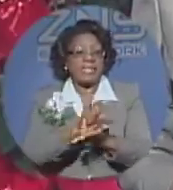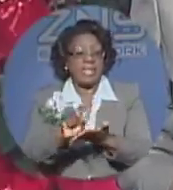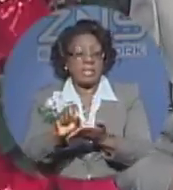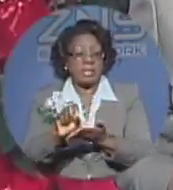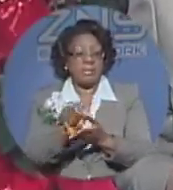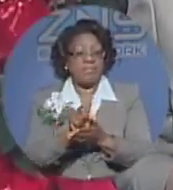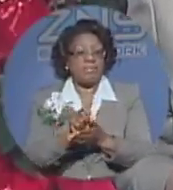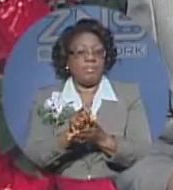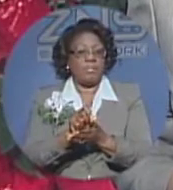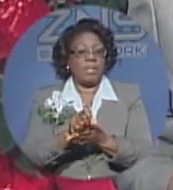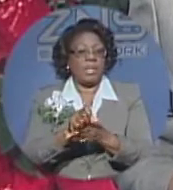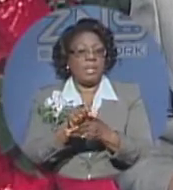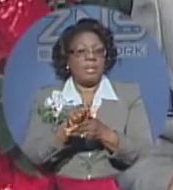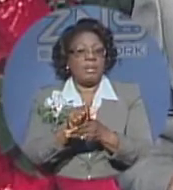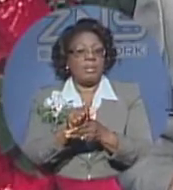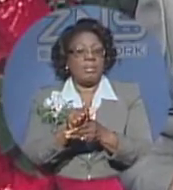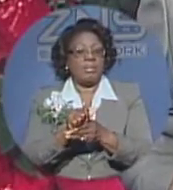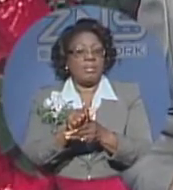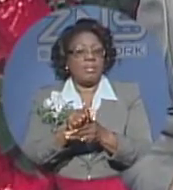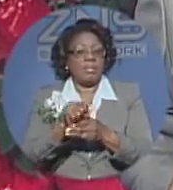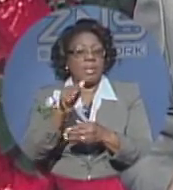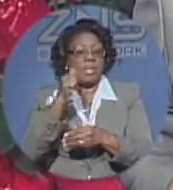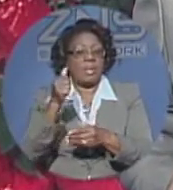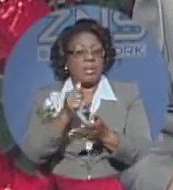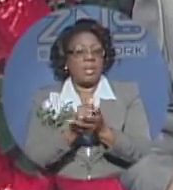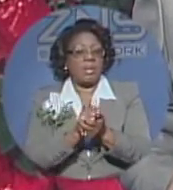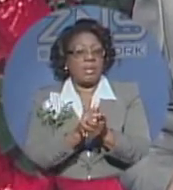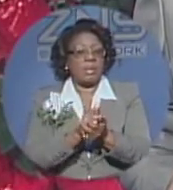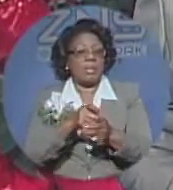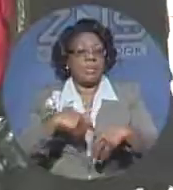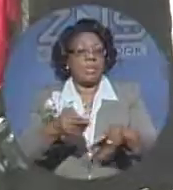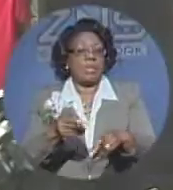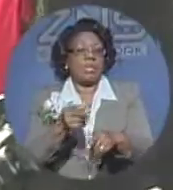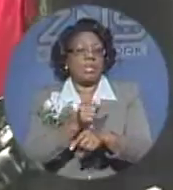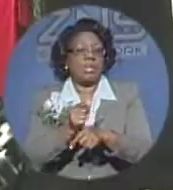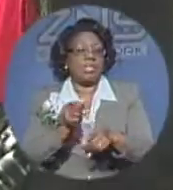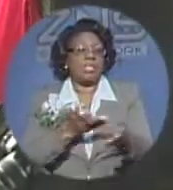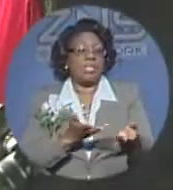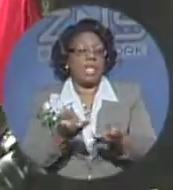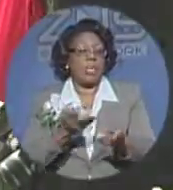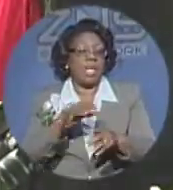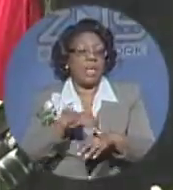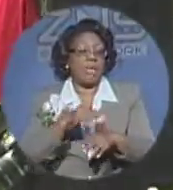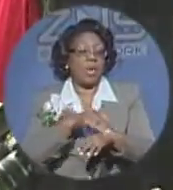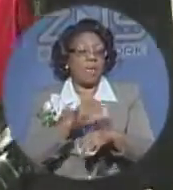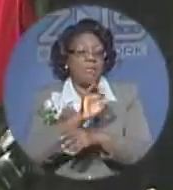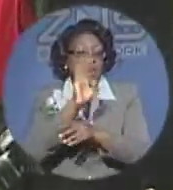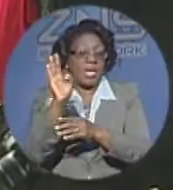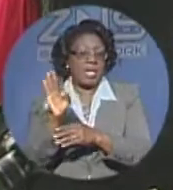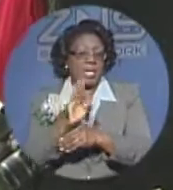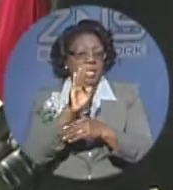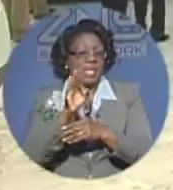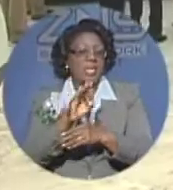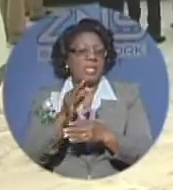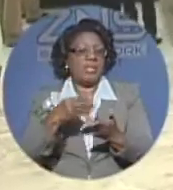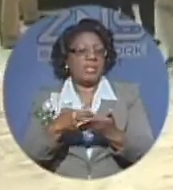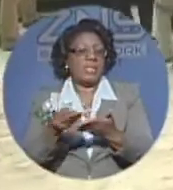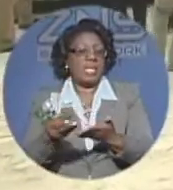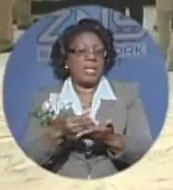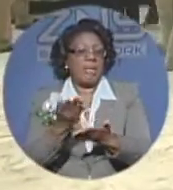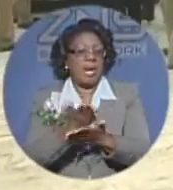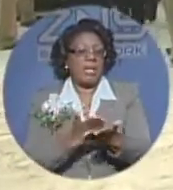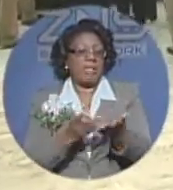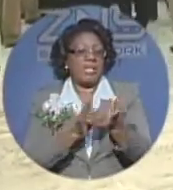The Arawak Port development has been put out to public offering. A ceremony held on Friday formalized an offer to sell part of the development to the